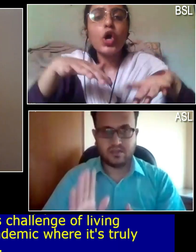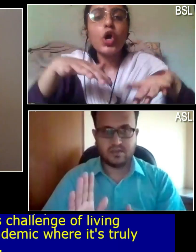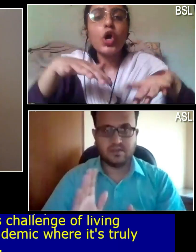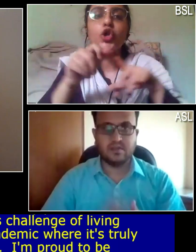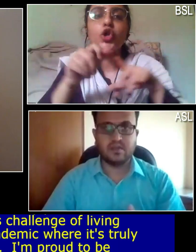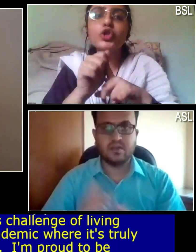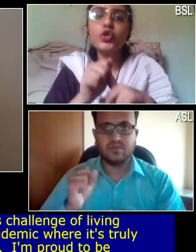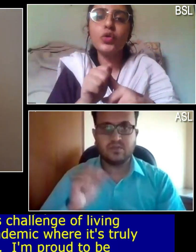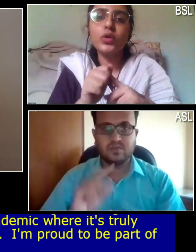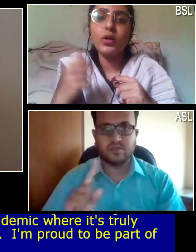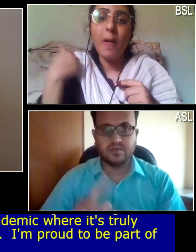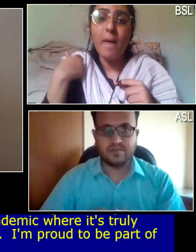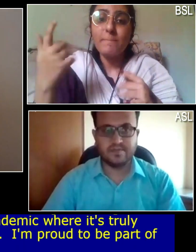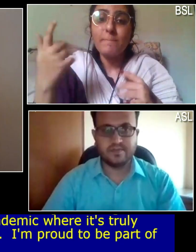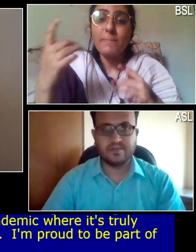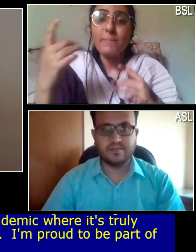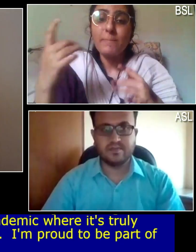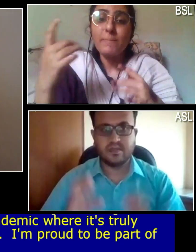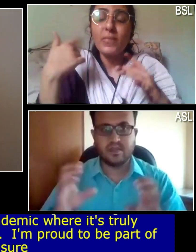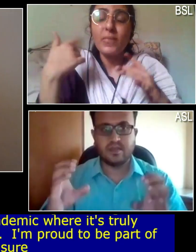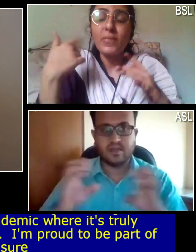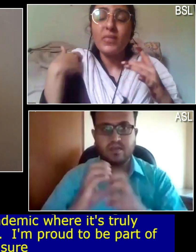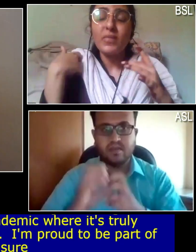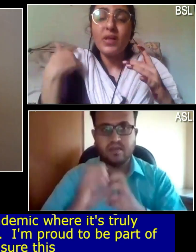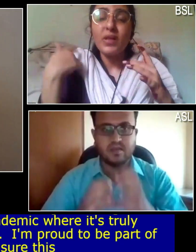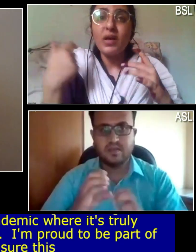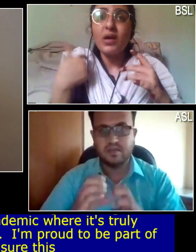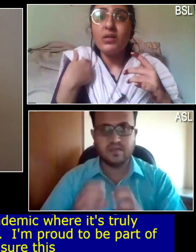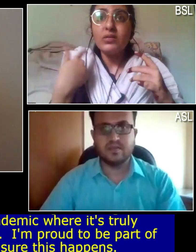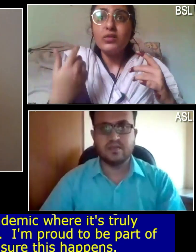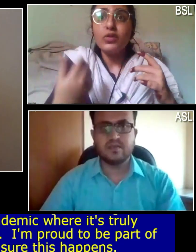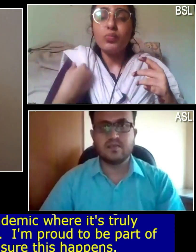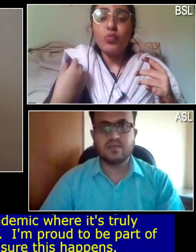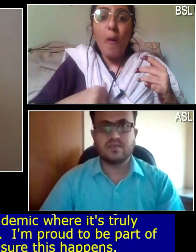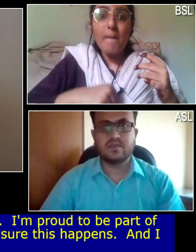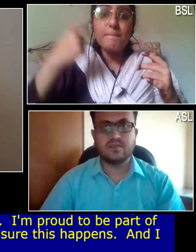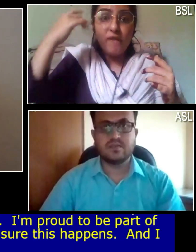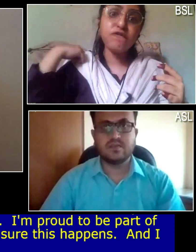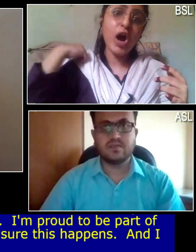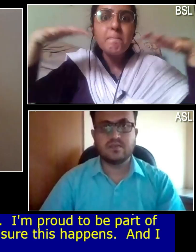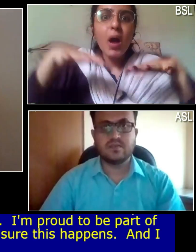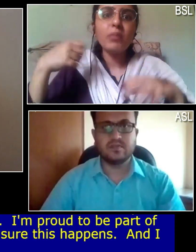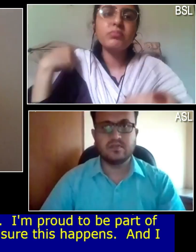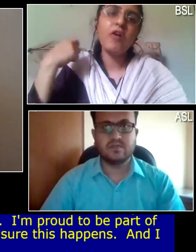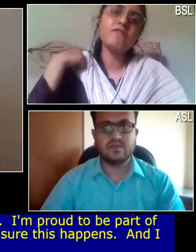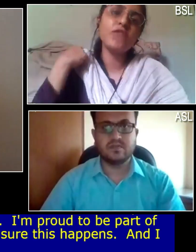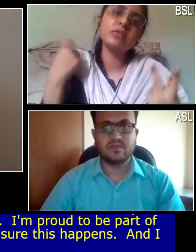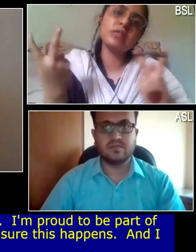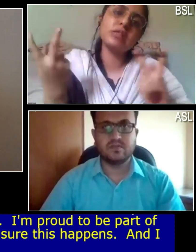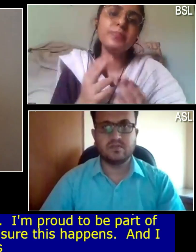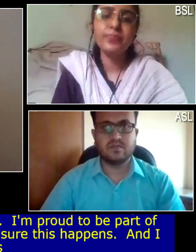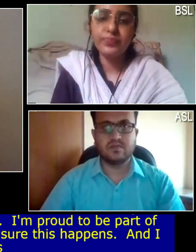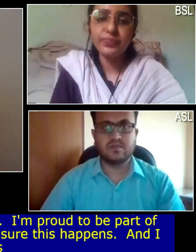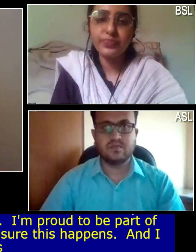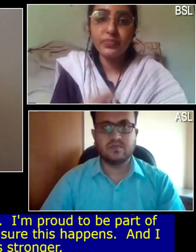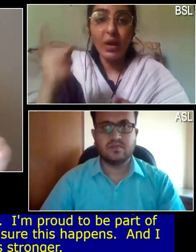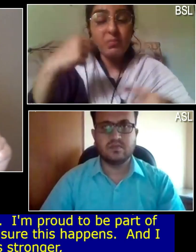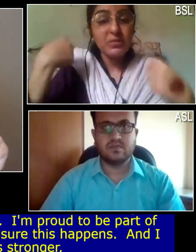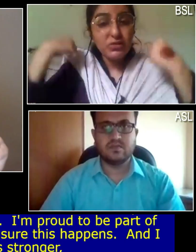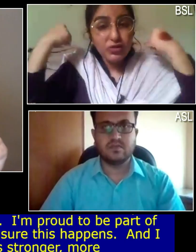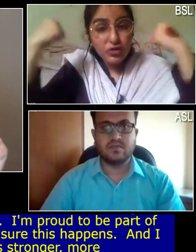Internet Society's move to make sure this happens. And I really believe we will come out of this stronger, more unified, and